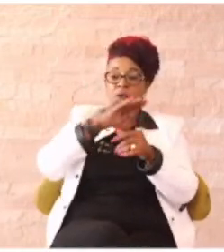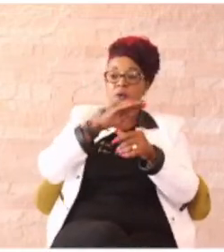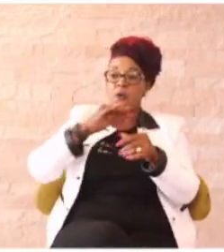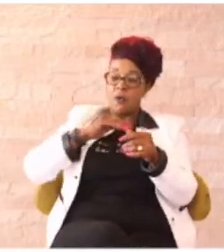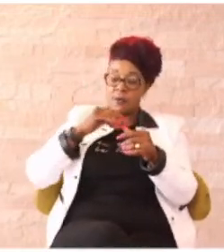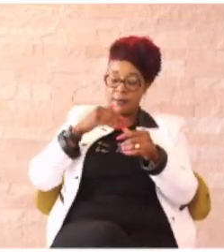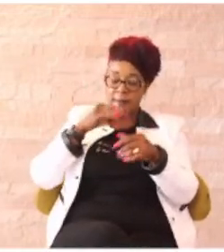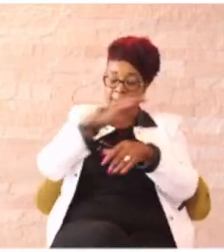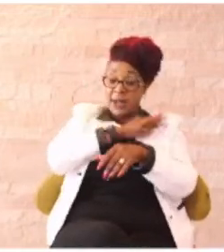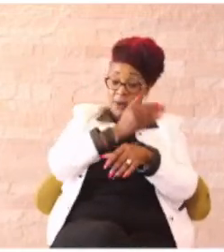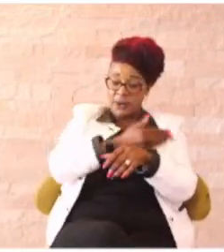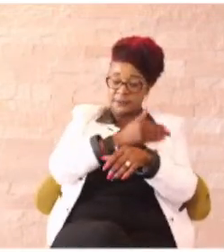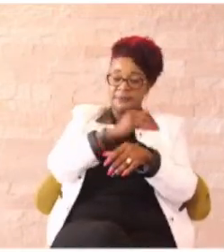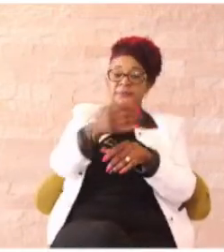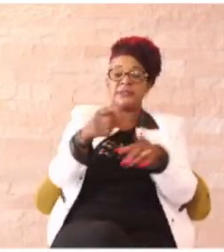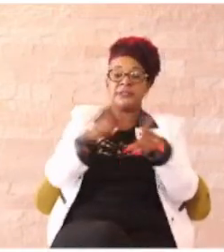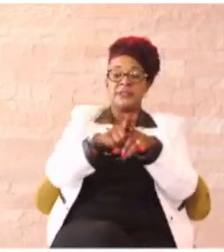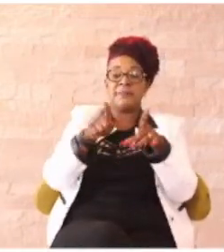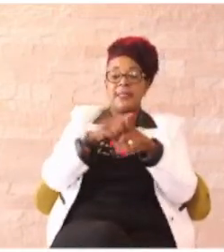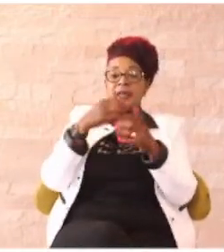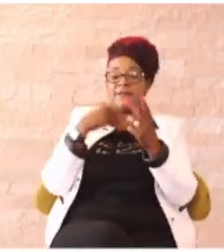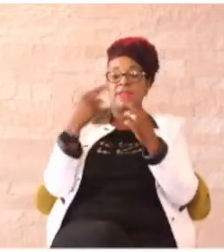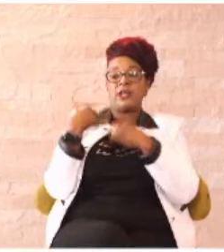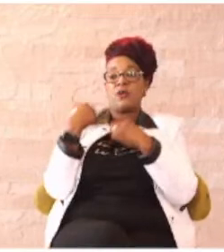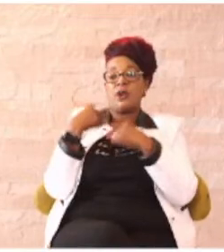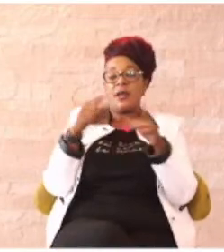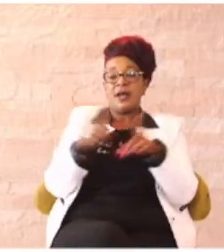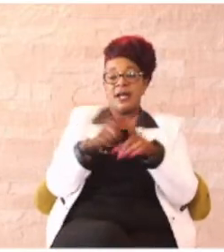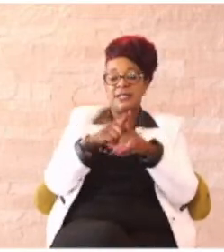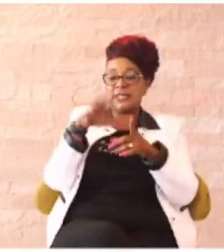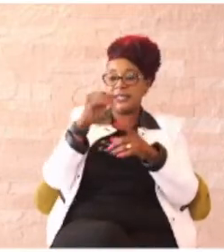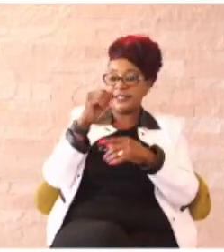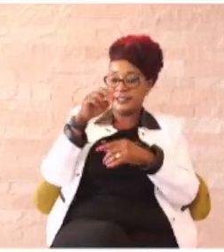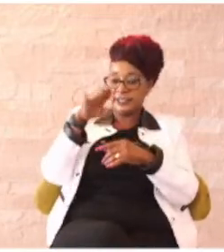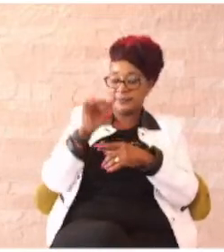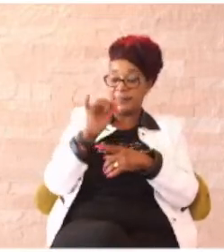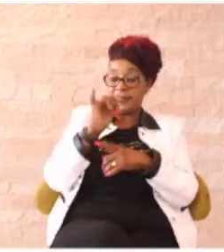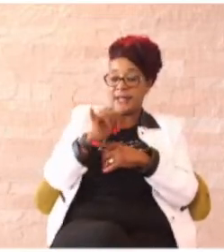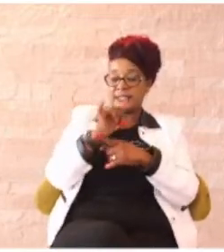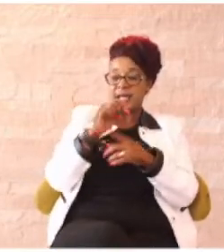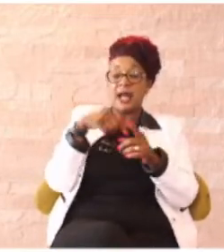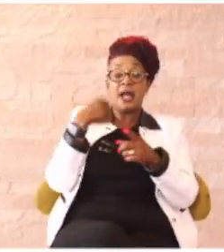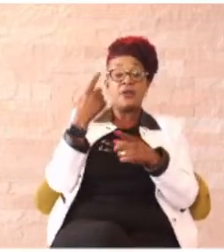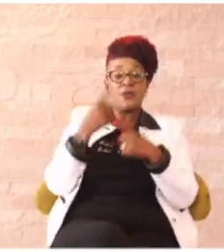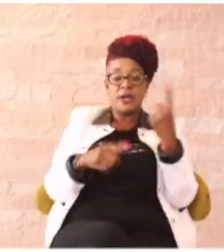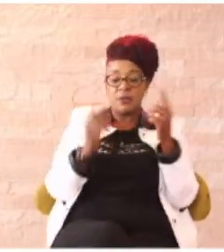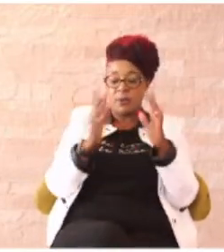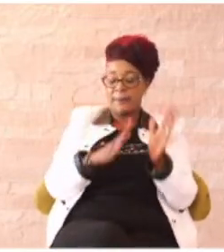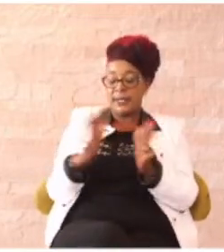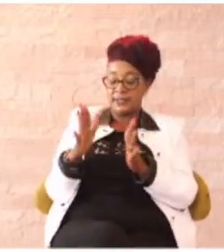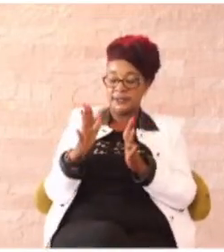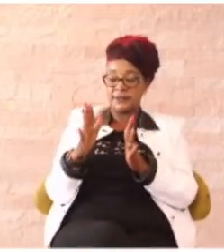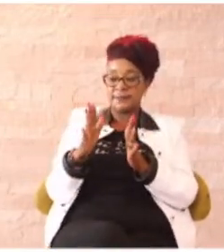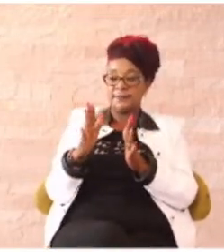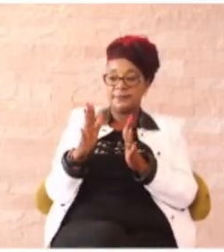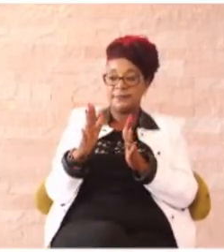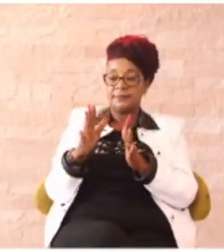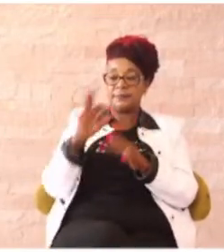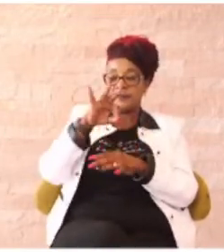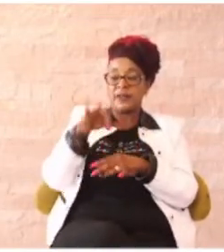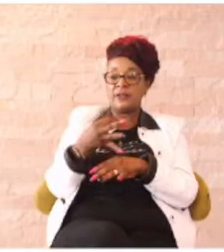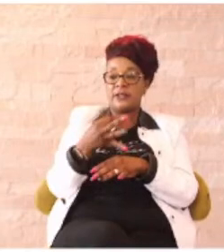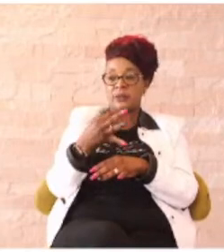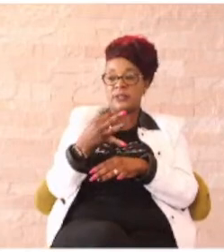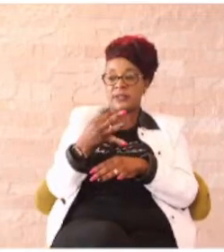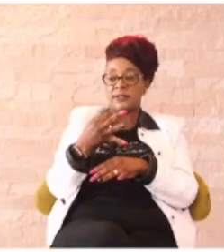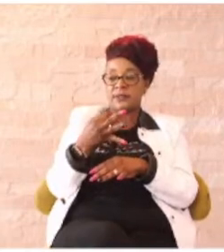on demonstrating their roles as a change agents. This one annually we planned for 3,000